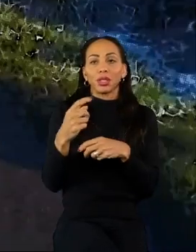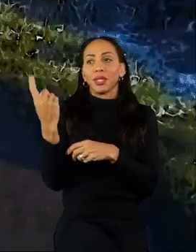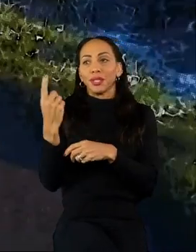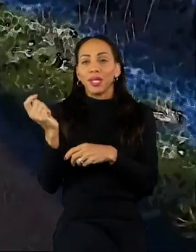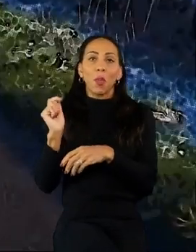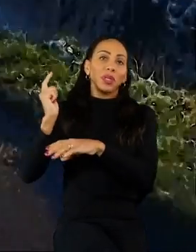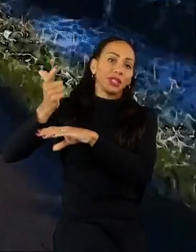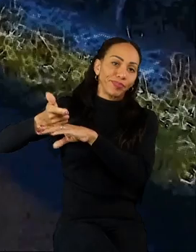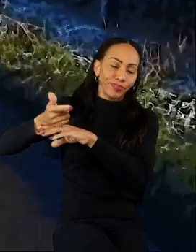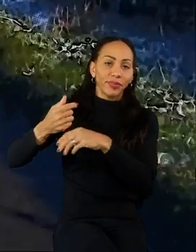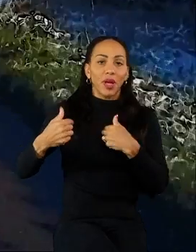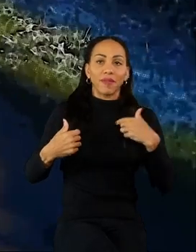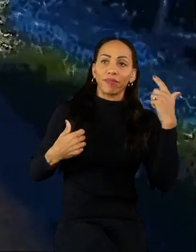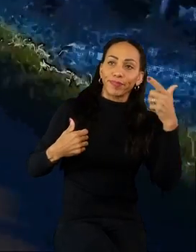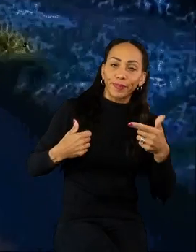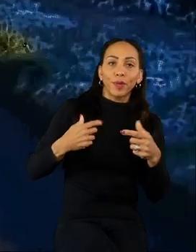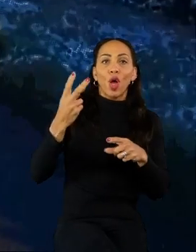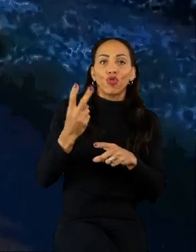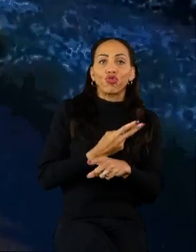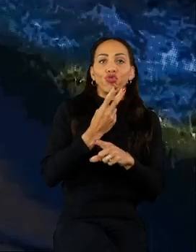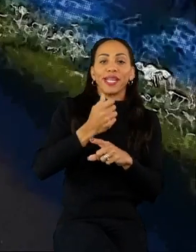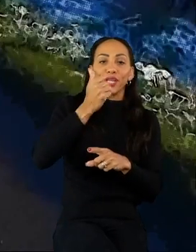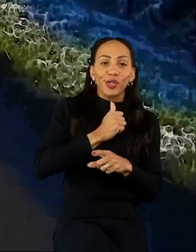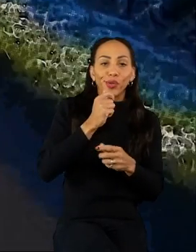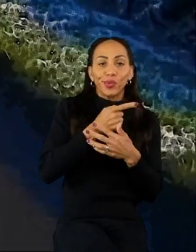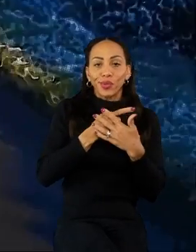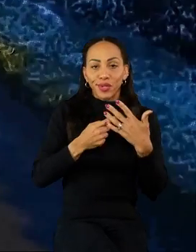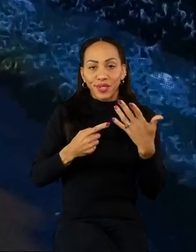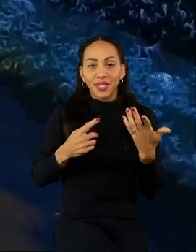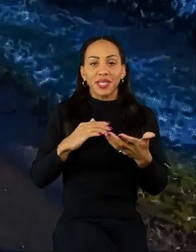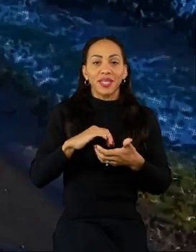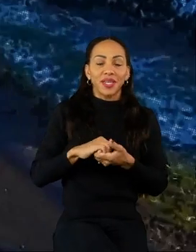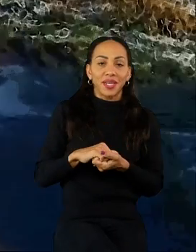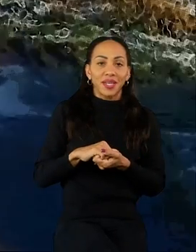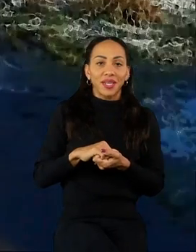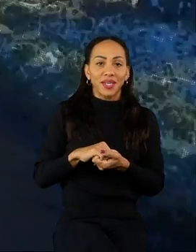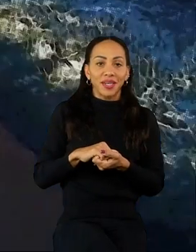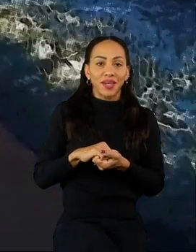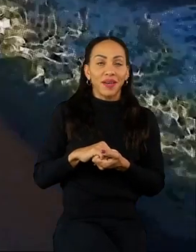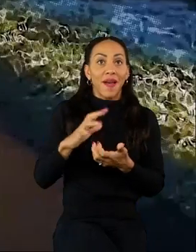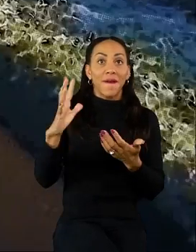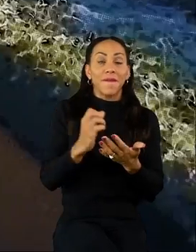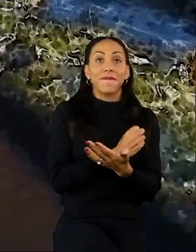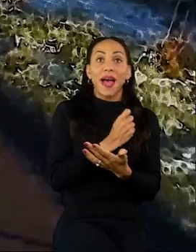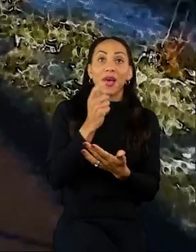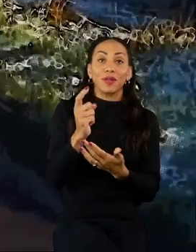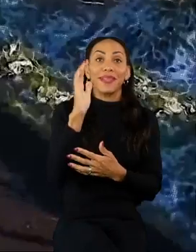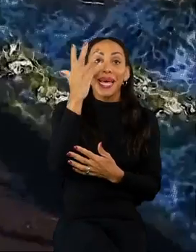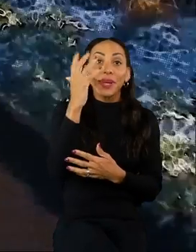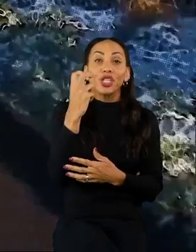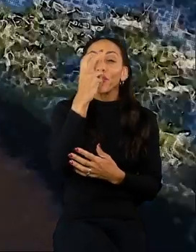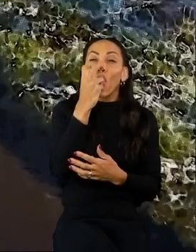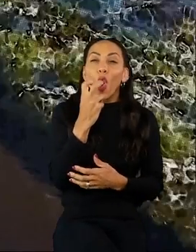collaged. Bits of video that people have shot and I've shot in the past, I've reused. Found an old car. I actually found